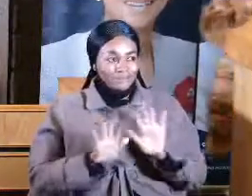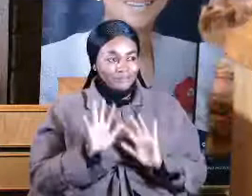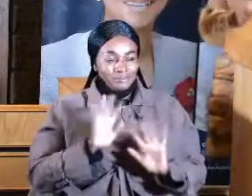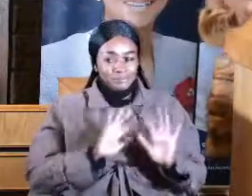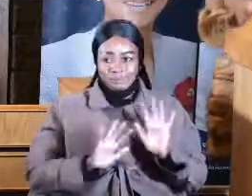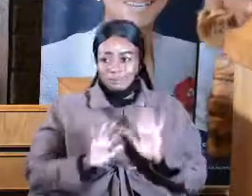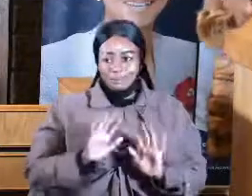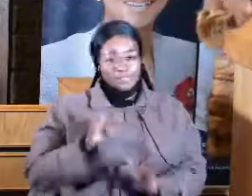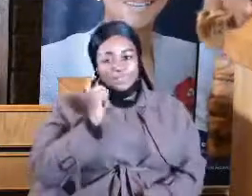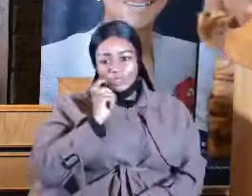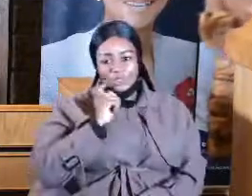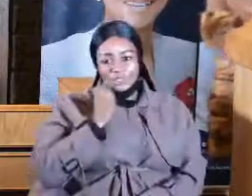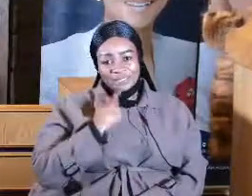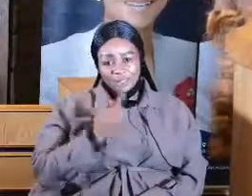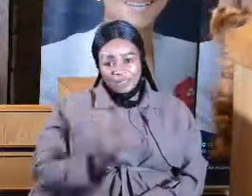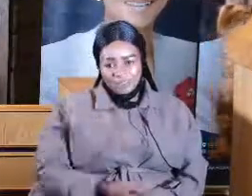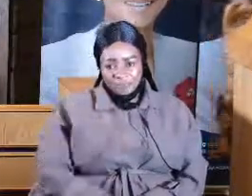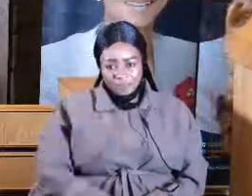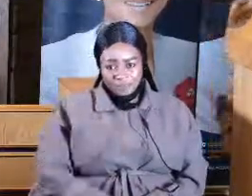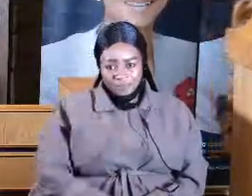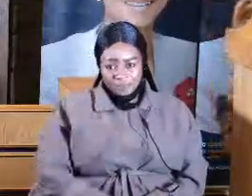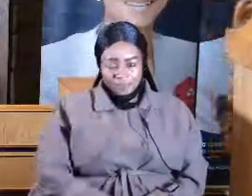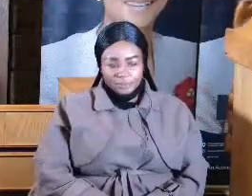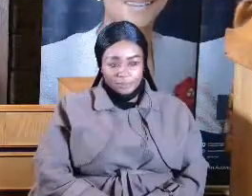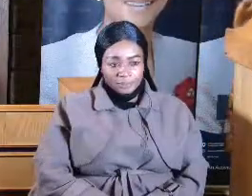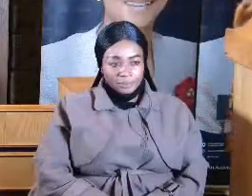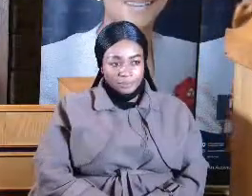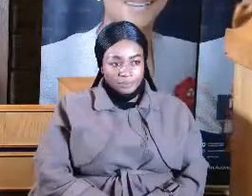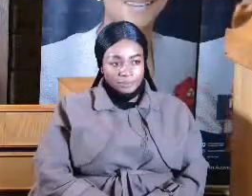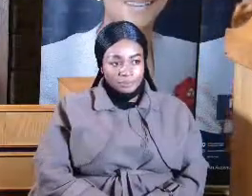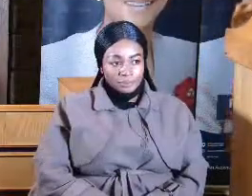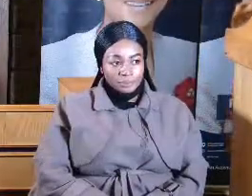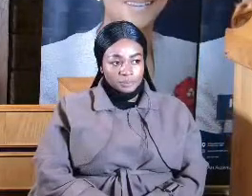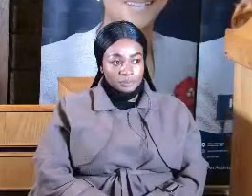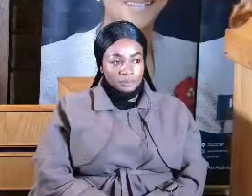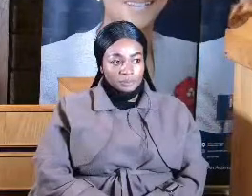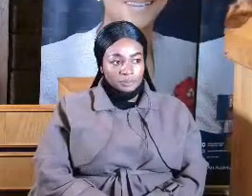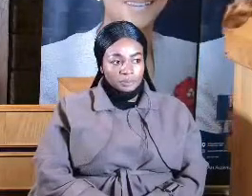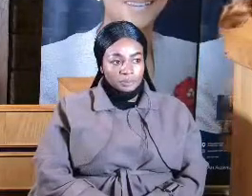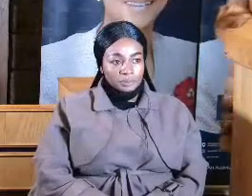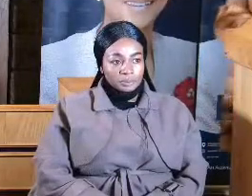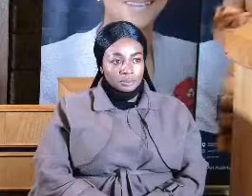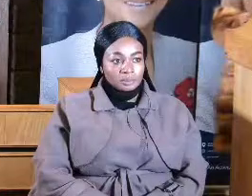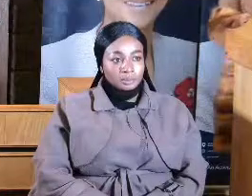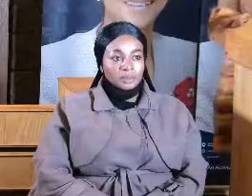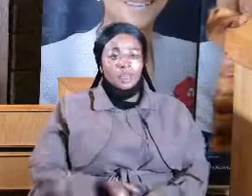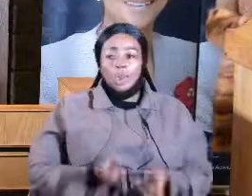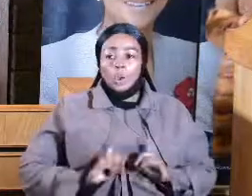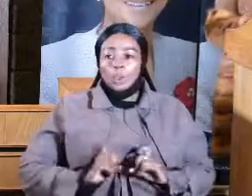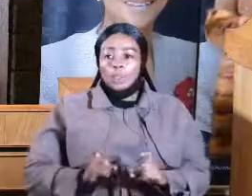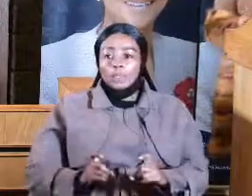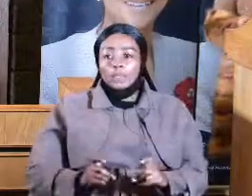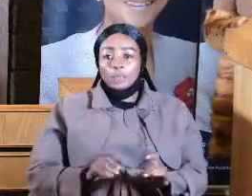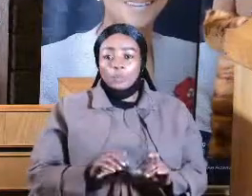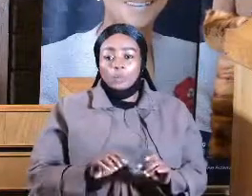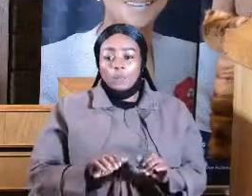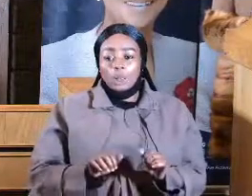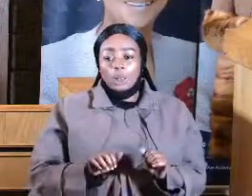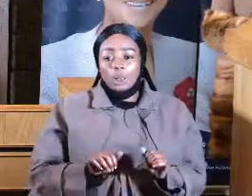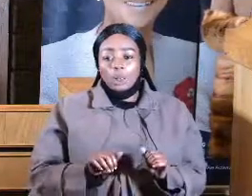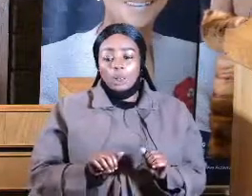it's not easy to say. It's so not easy to say. We will quickly move to